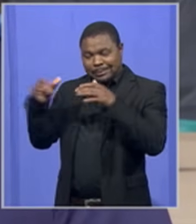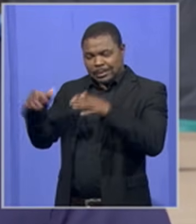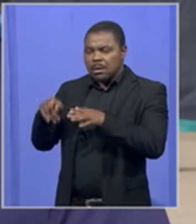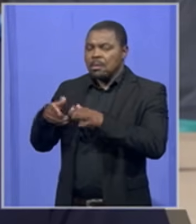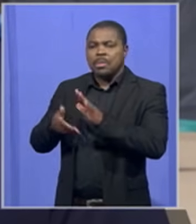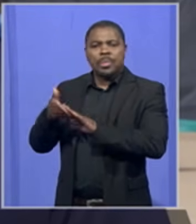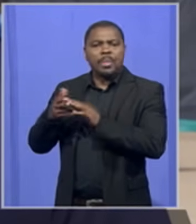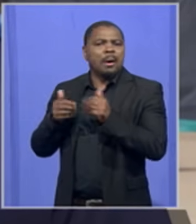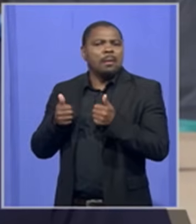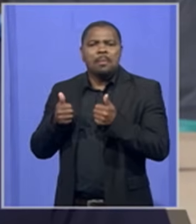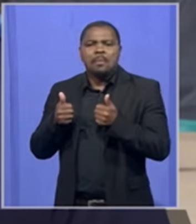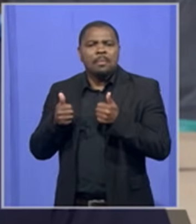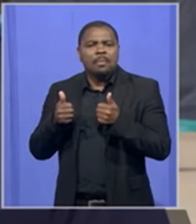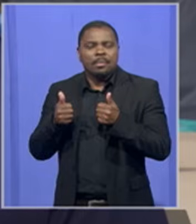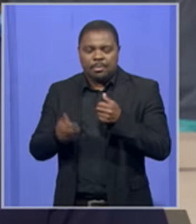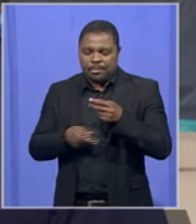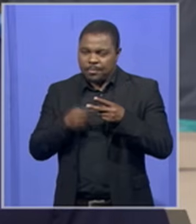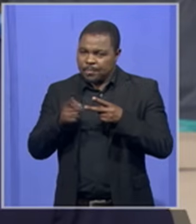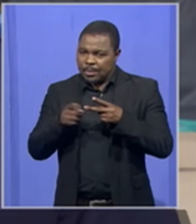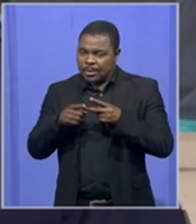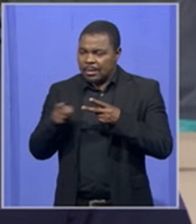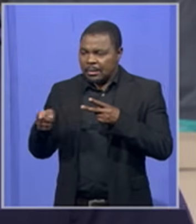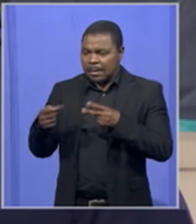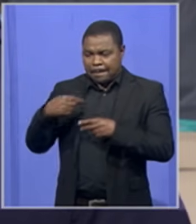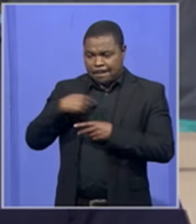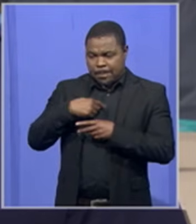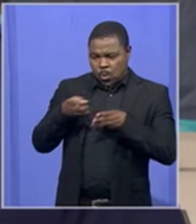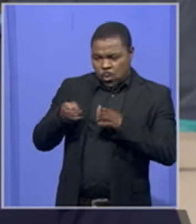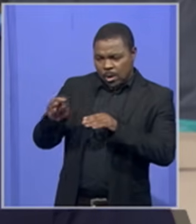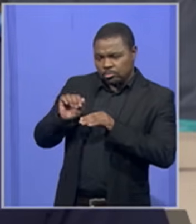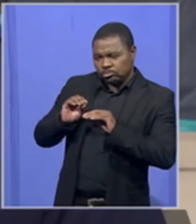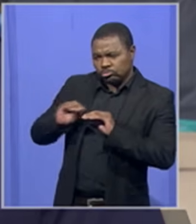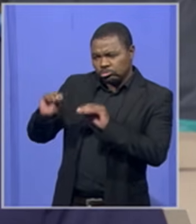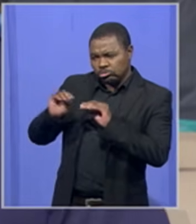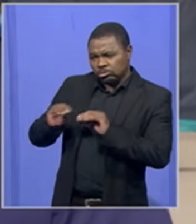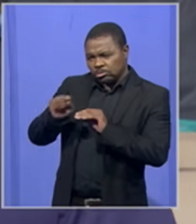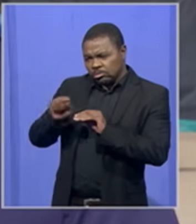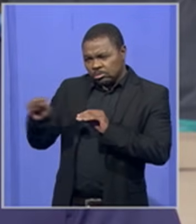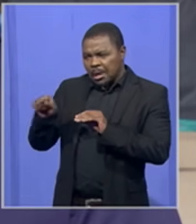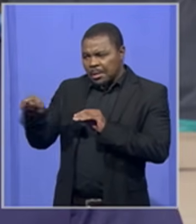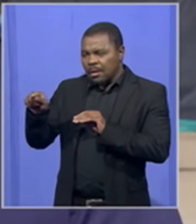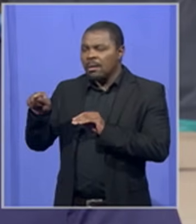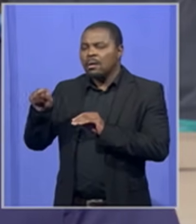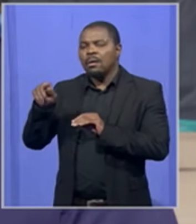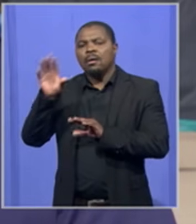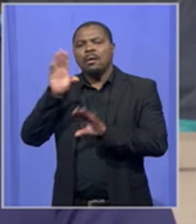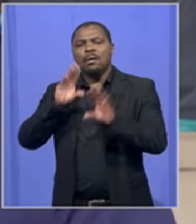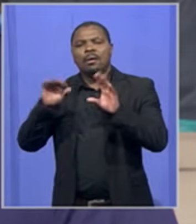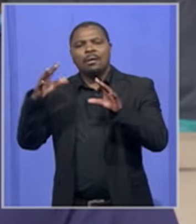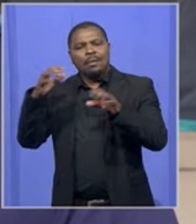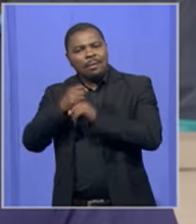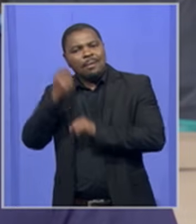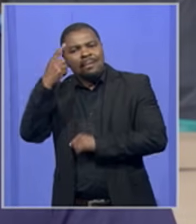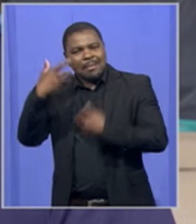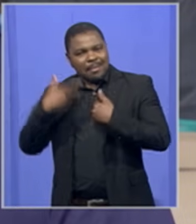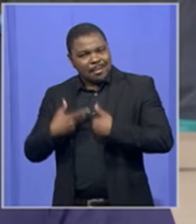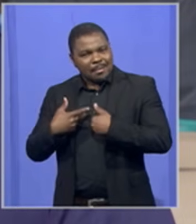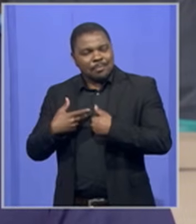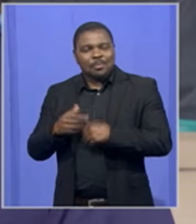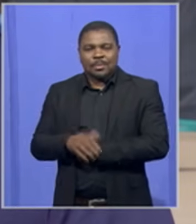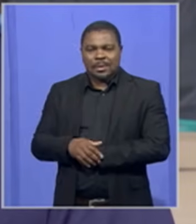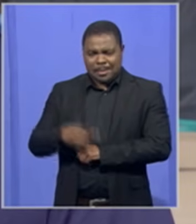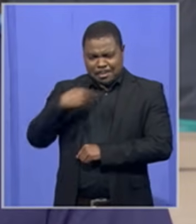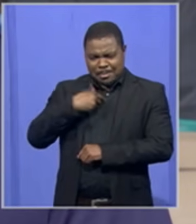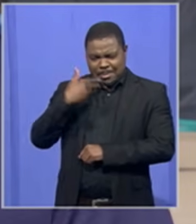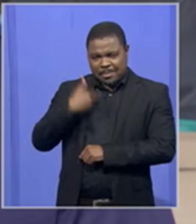well. And also in terms of how they've responded to my methods, and that's also was a nice thing. And